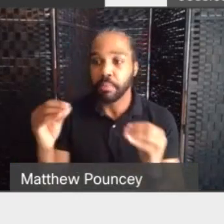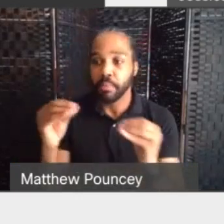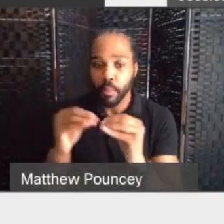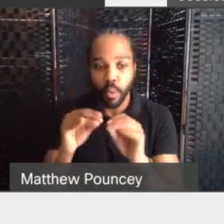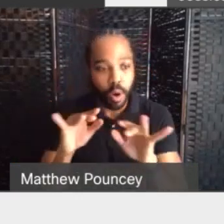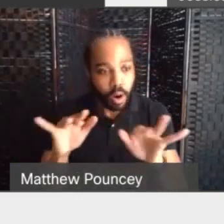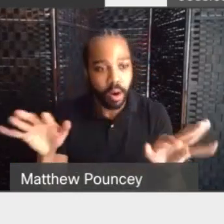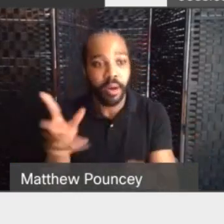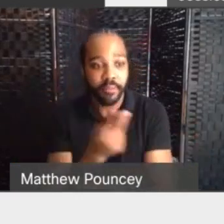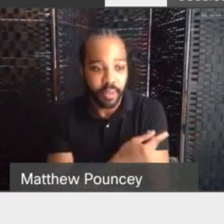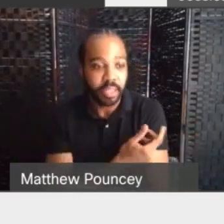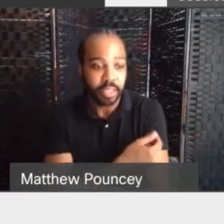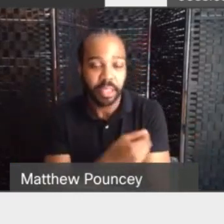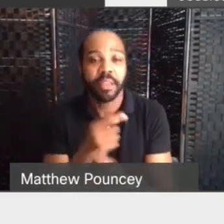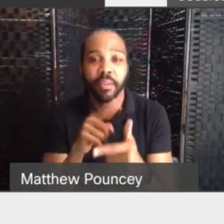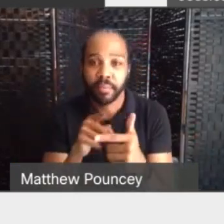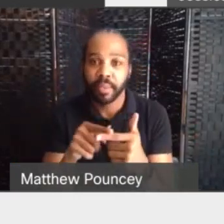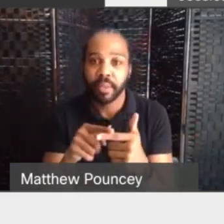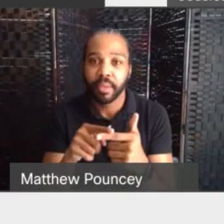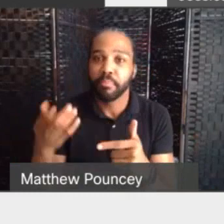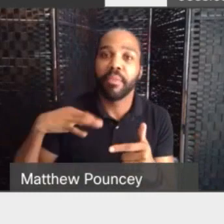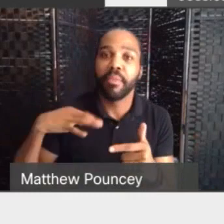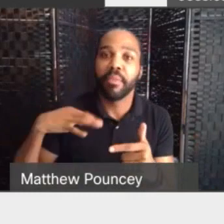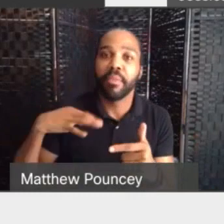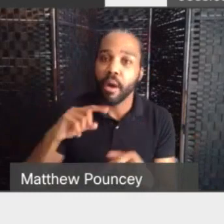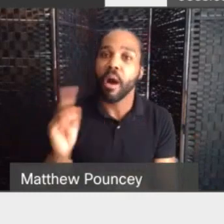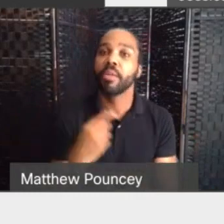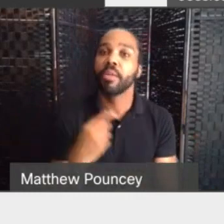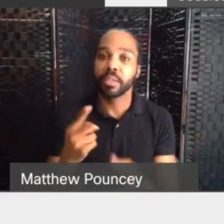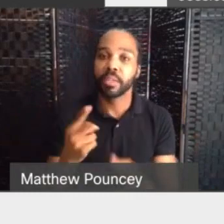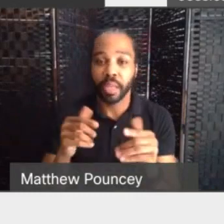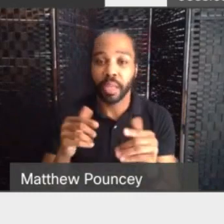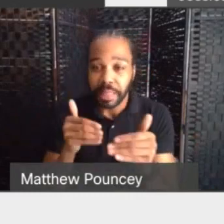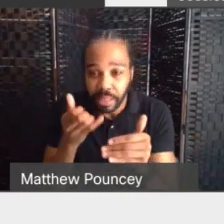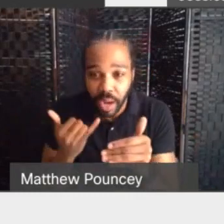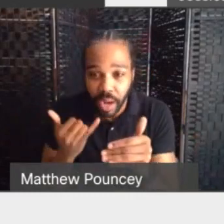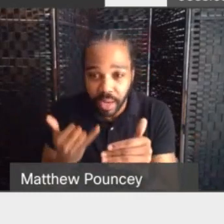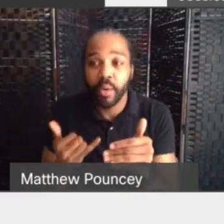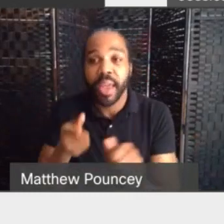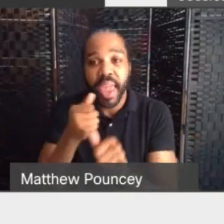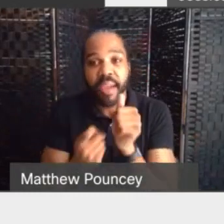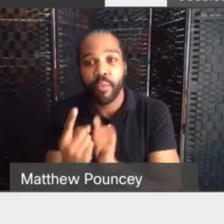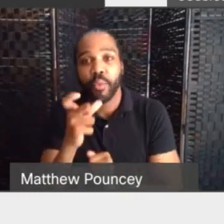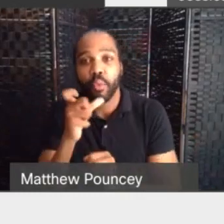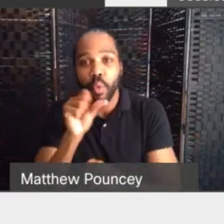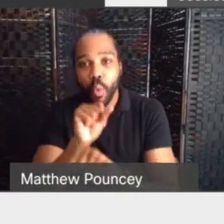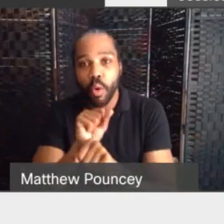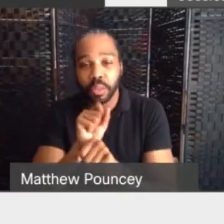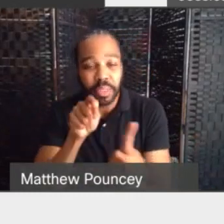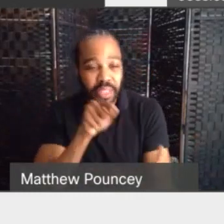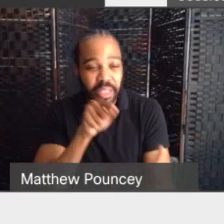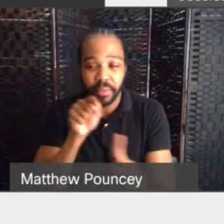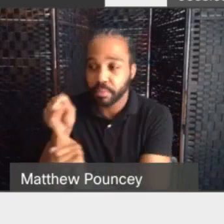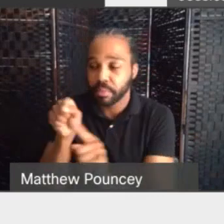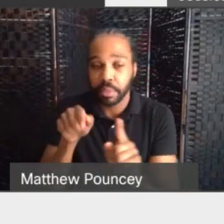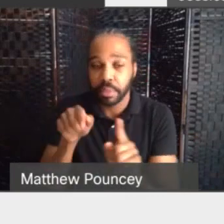better place. But in the shorter term, if everyone who works in a particular placement has had the vaccine,